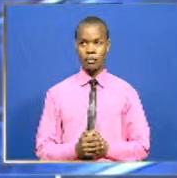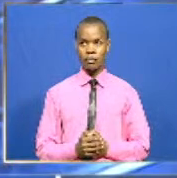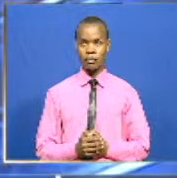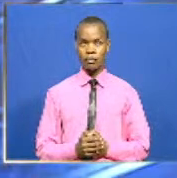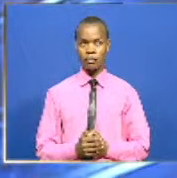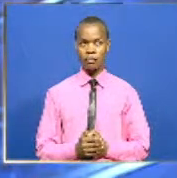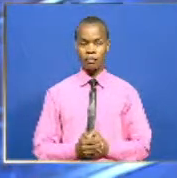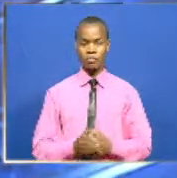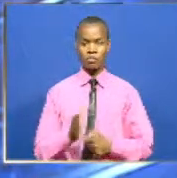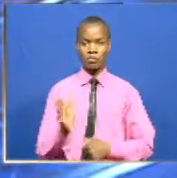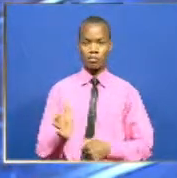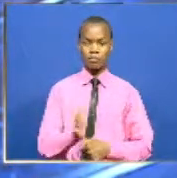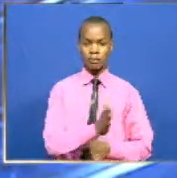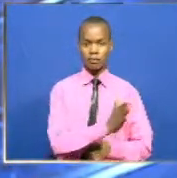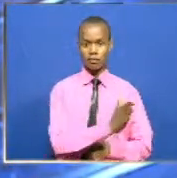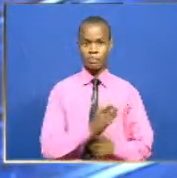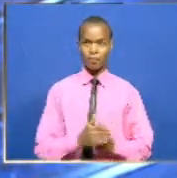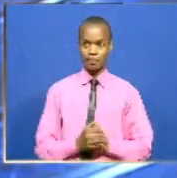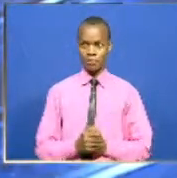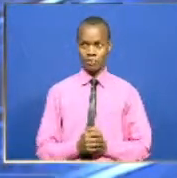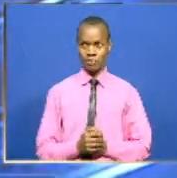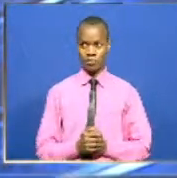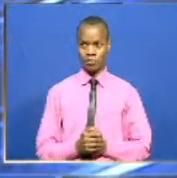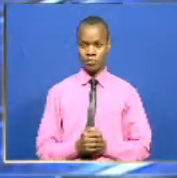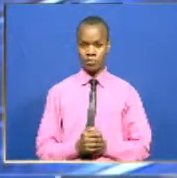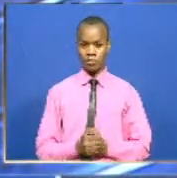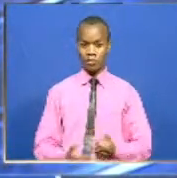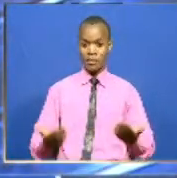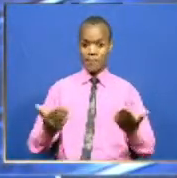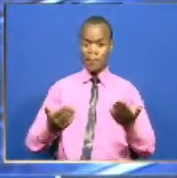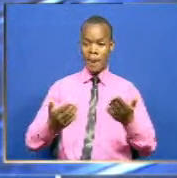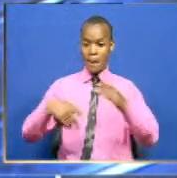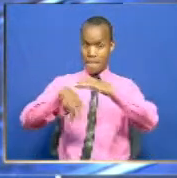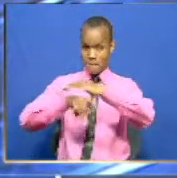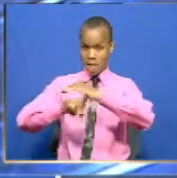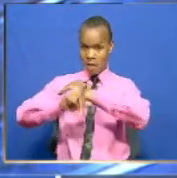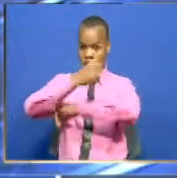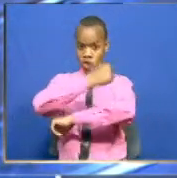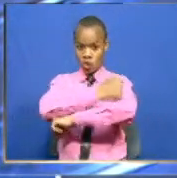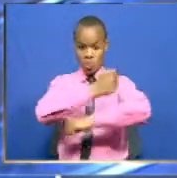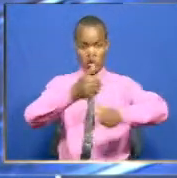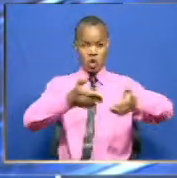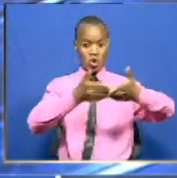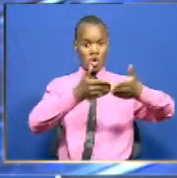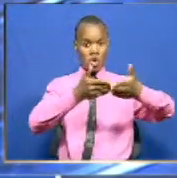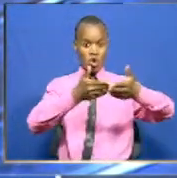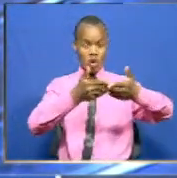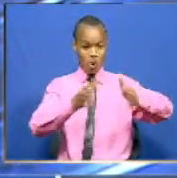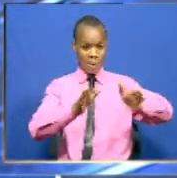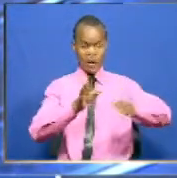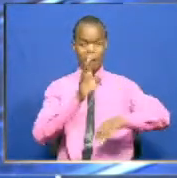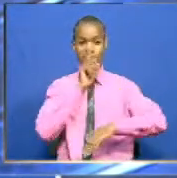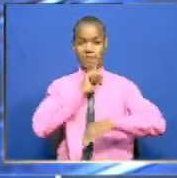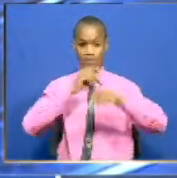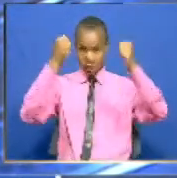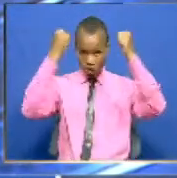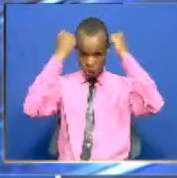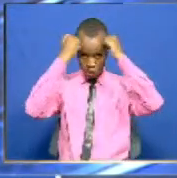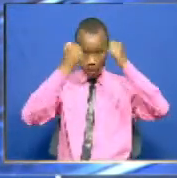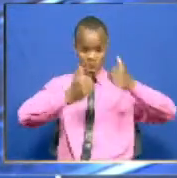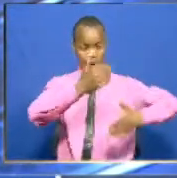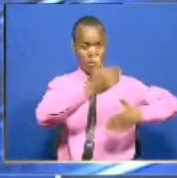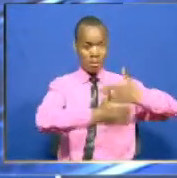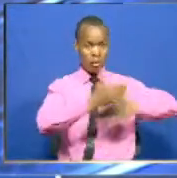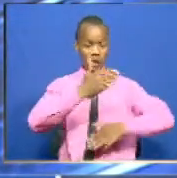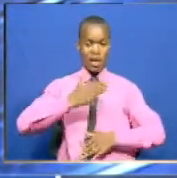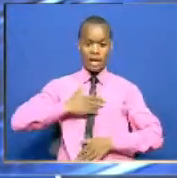Let's talk about matters peace now. A new look Plesion Primary School has opened its doors to learners at the common border of